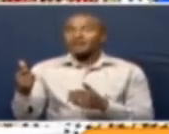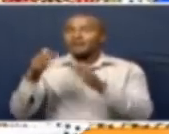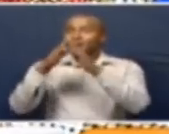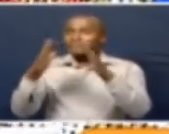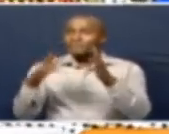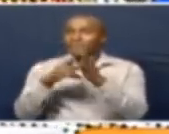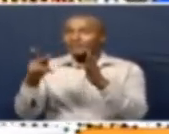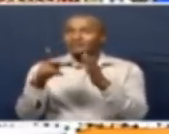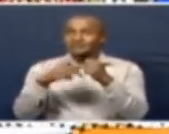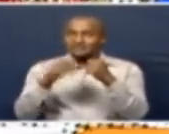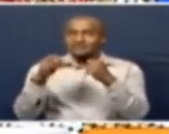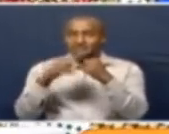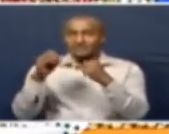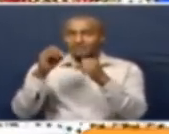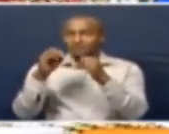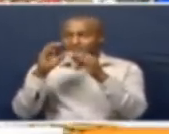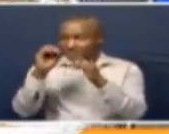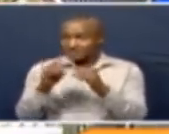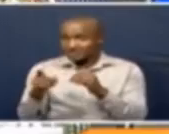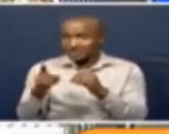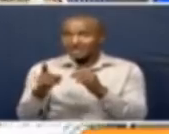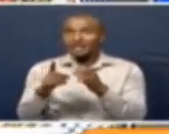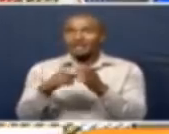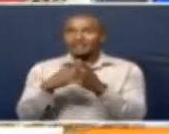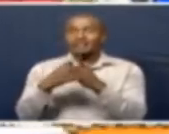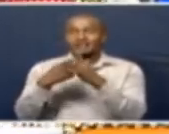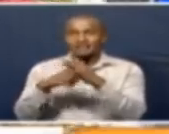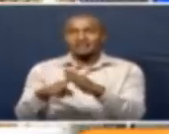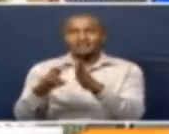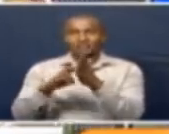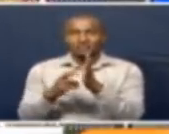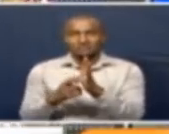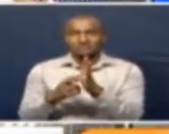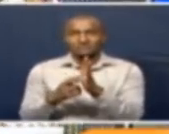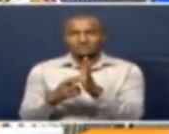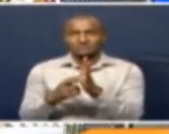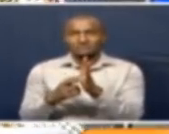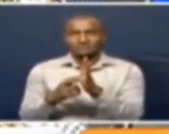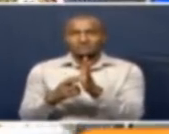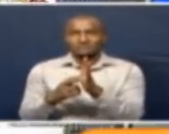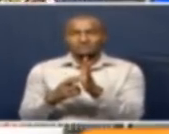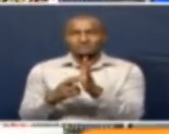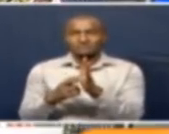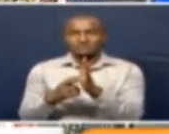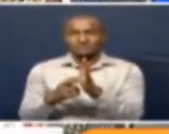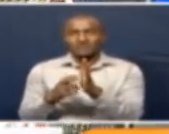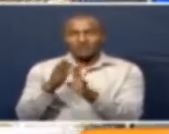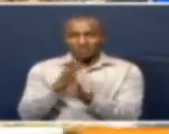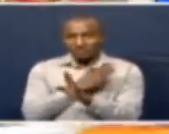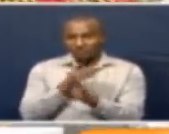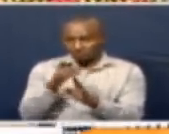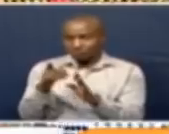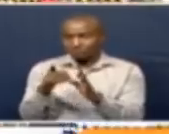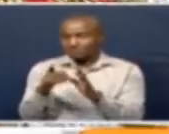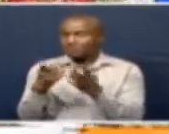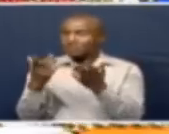about 60-70% before they start onto a project. And you might find that before the production house comes